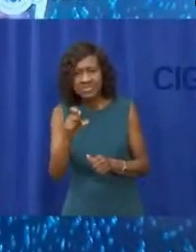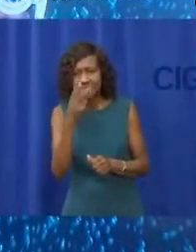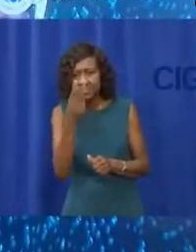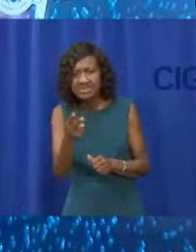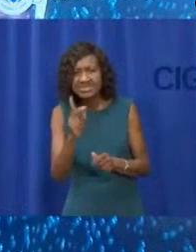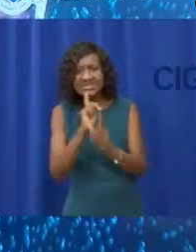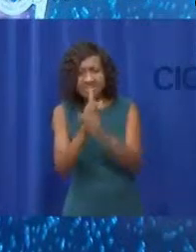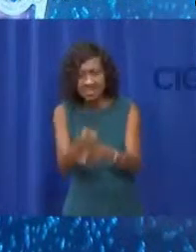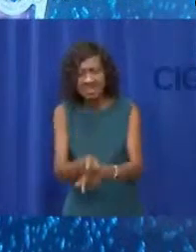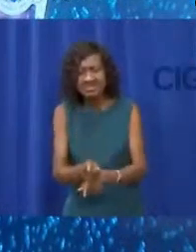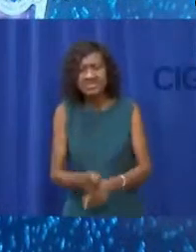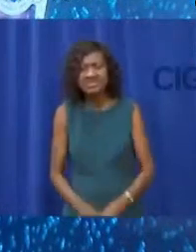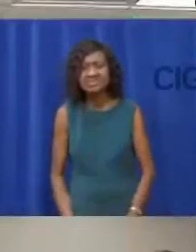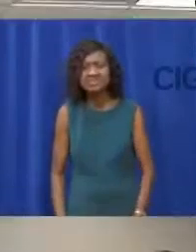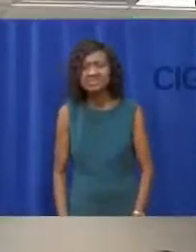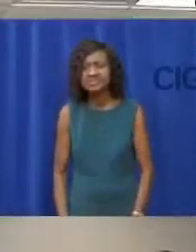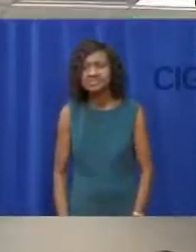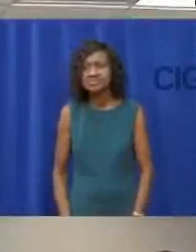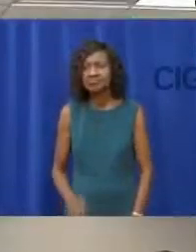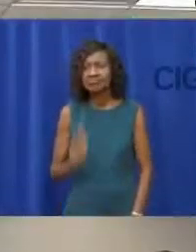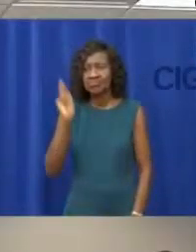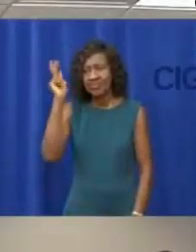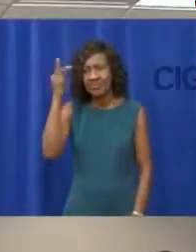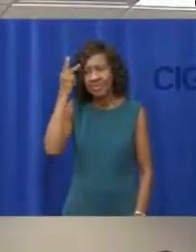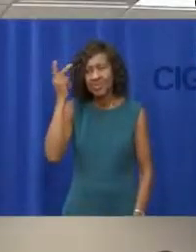So we'll turn now to the Honourable Premier.